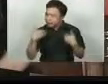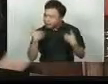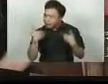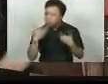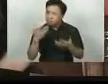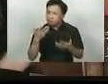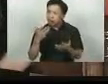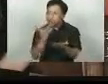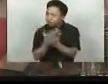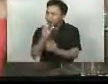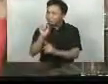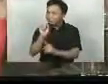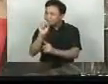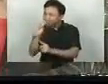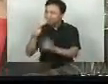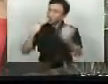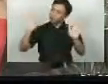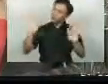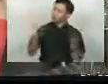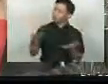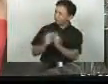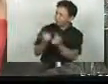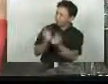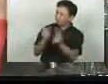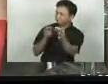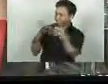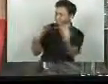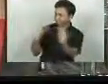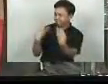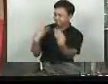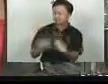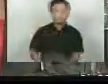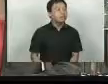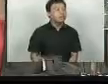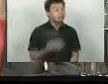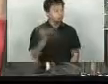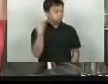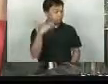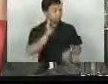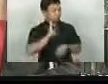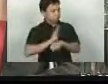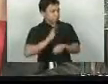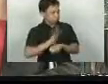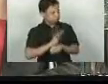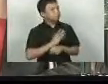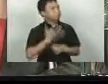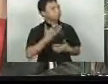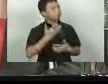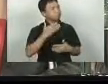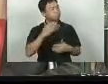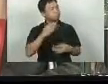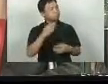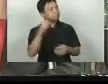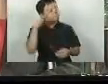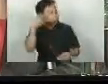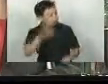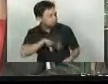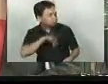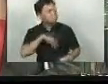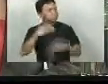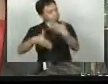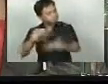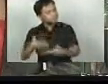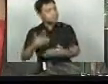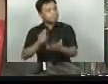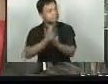telling me about? Okay, actually, I became an entrepreneur first before becoming a social entrepreneur. Being a social